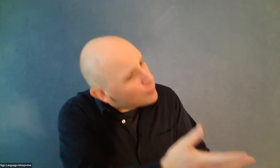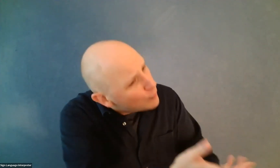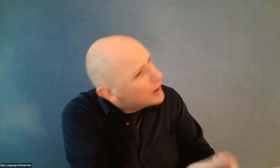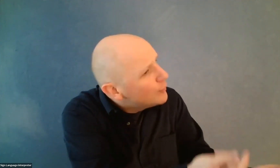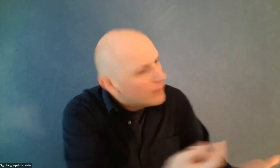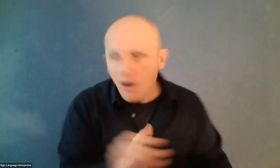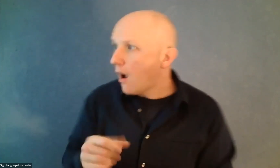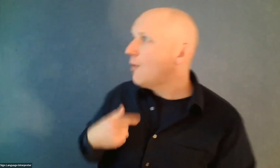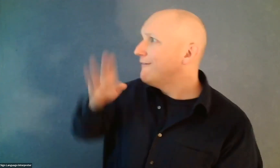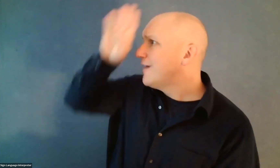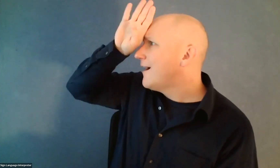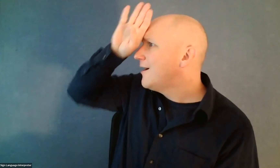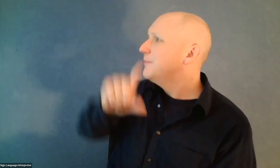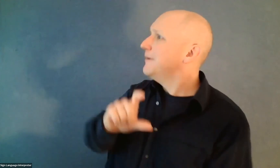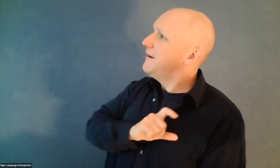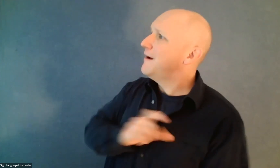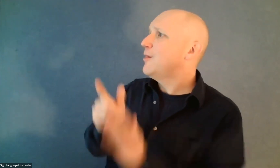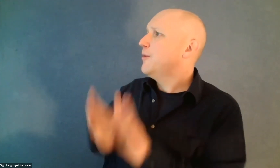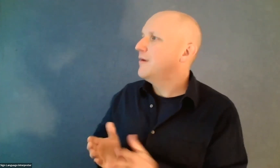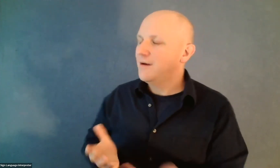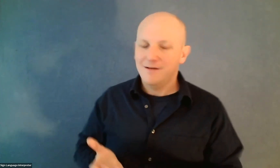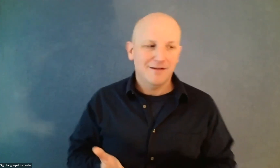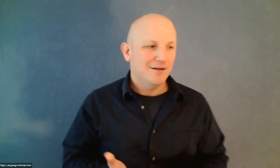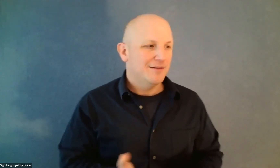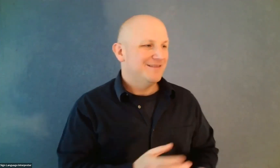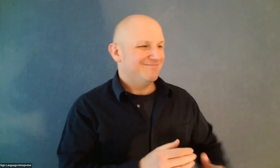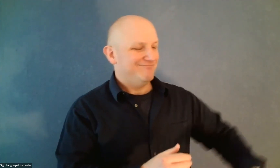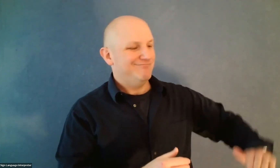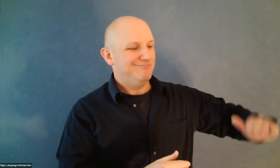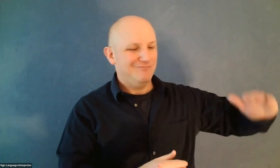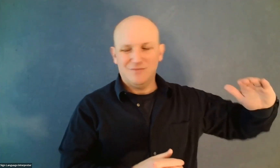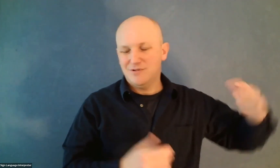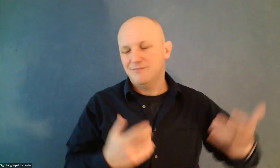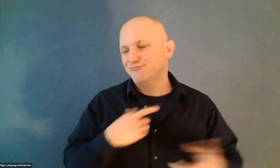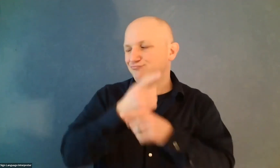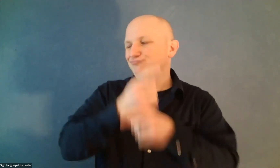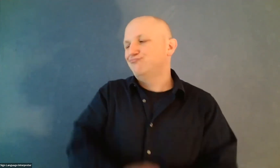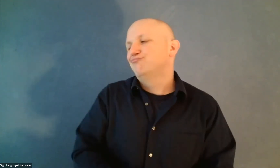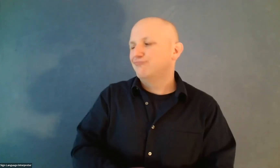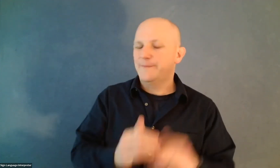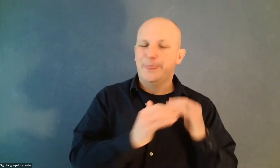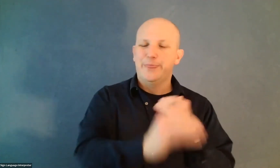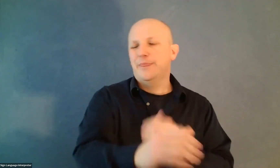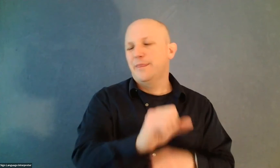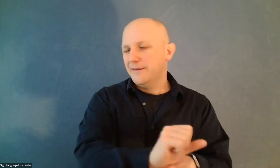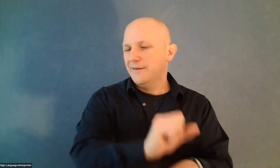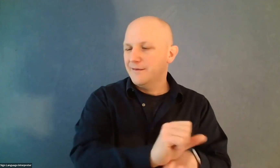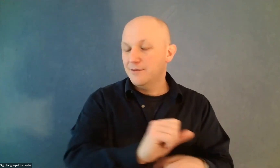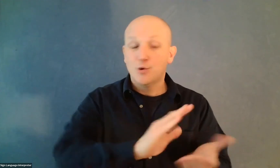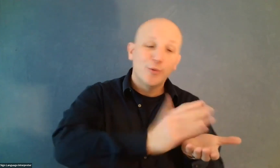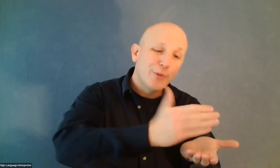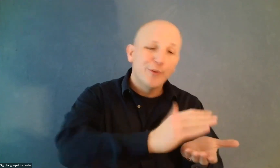you get regular jobs growing up. Like I was a cook and I'm a security. And